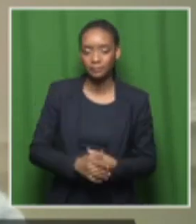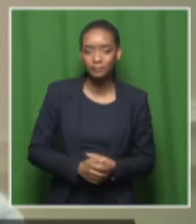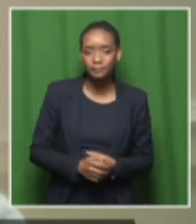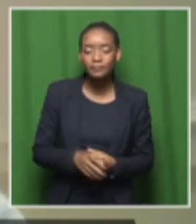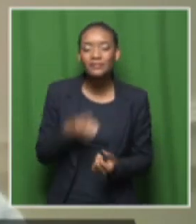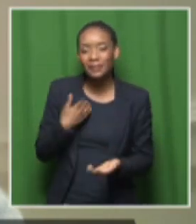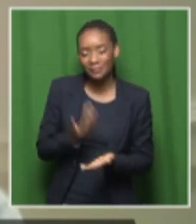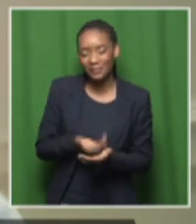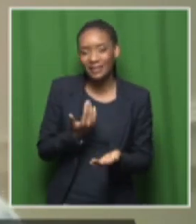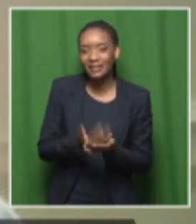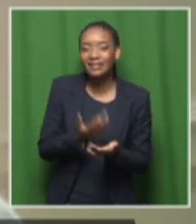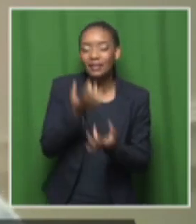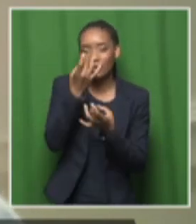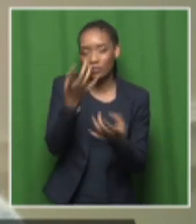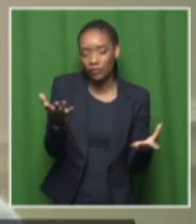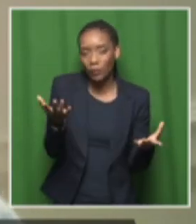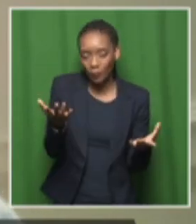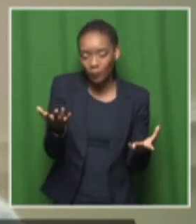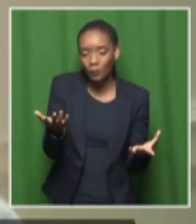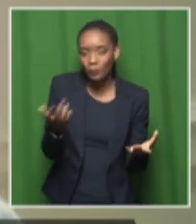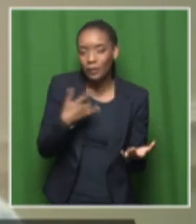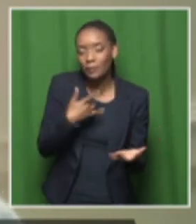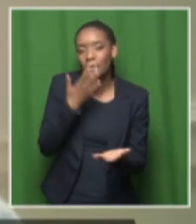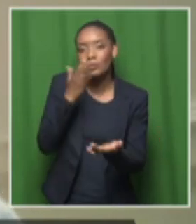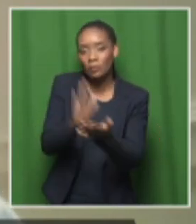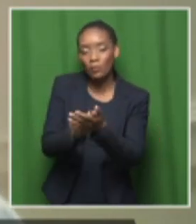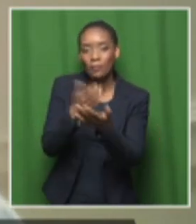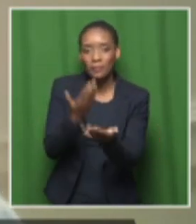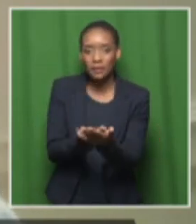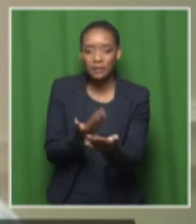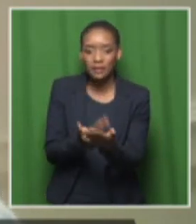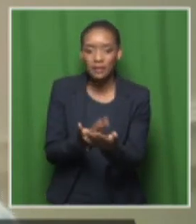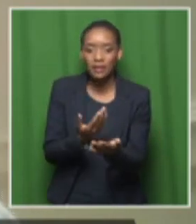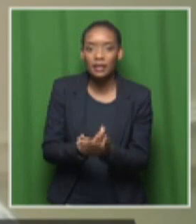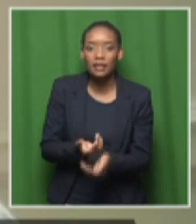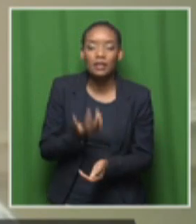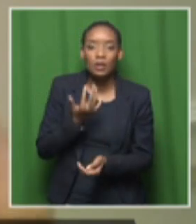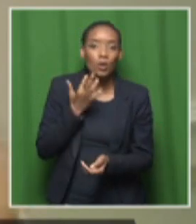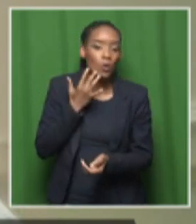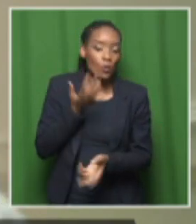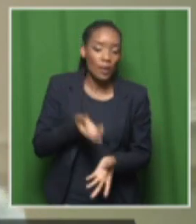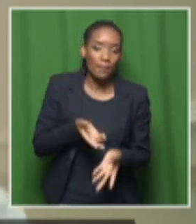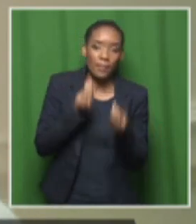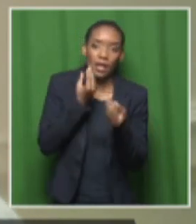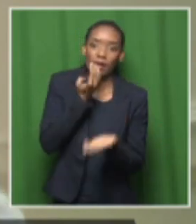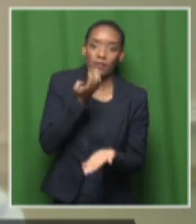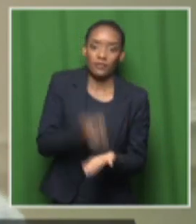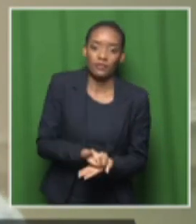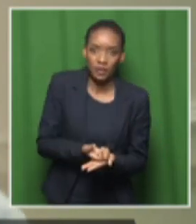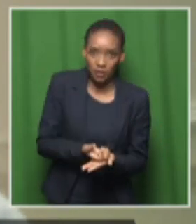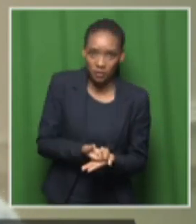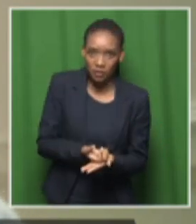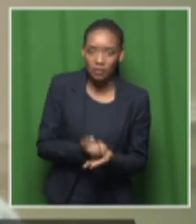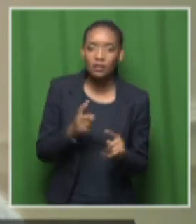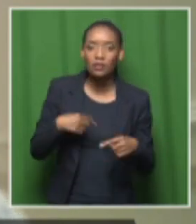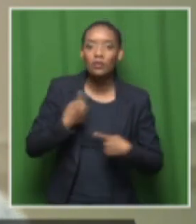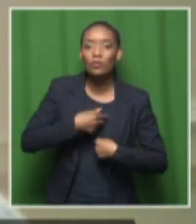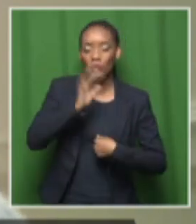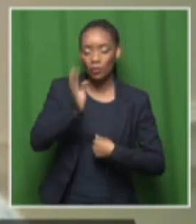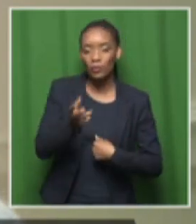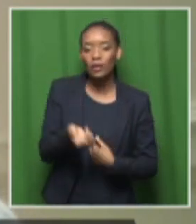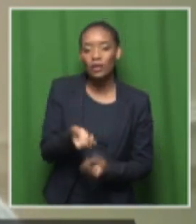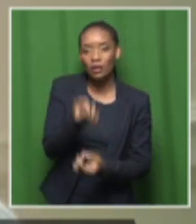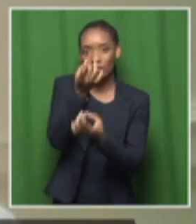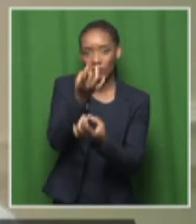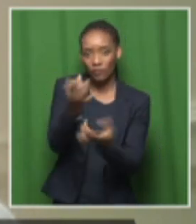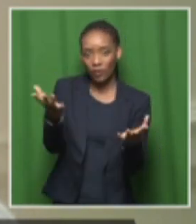you, once we reach that stage where evidence points out and support the findings, you can reach out, we'll reach out to you and